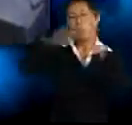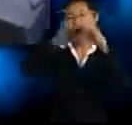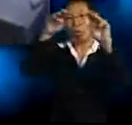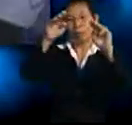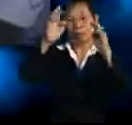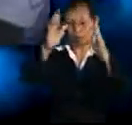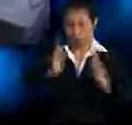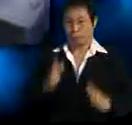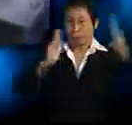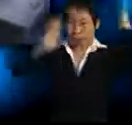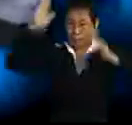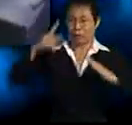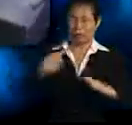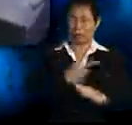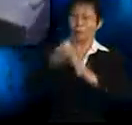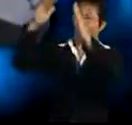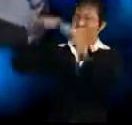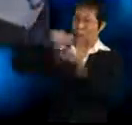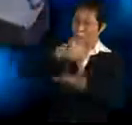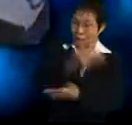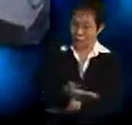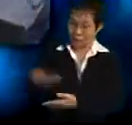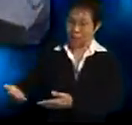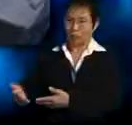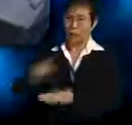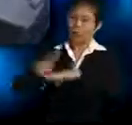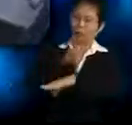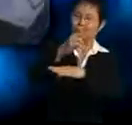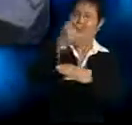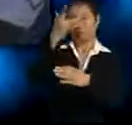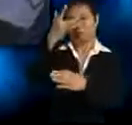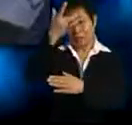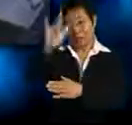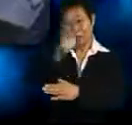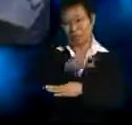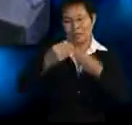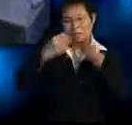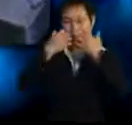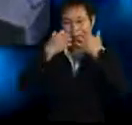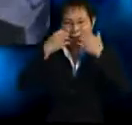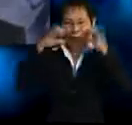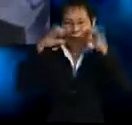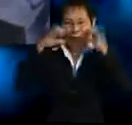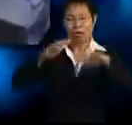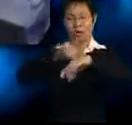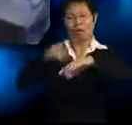Malaysians. And we also hope that these resources will be used wisely and efficiently so that the